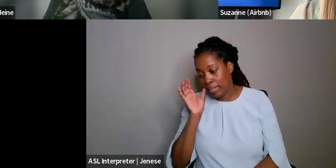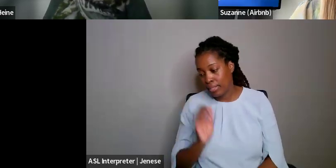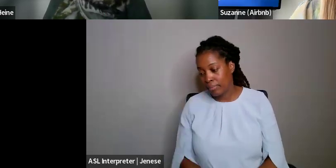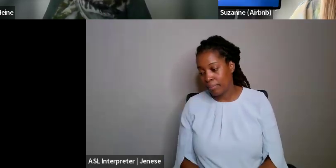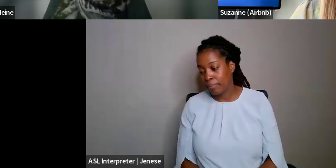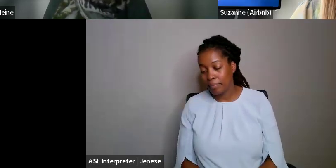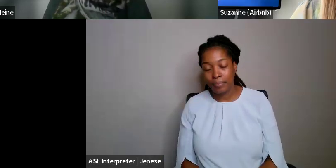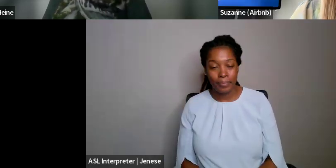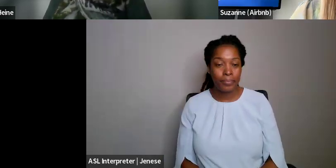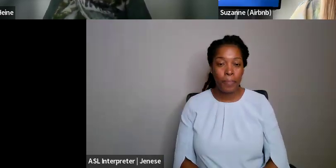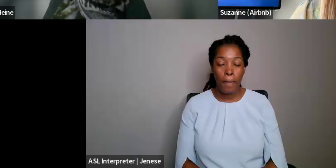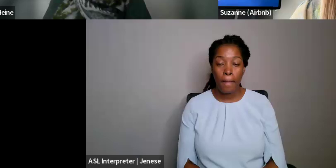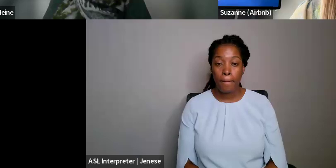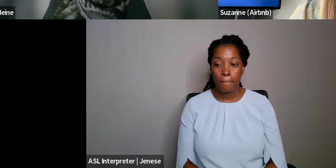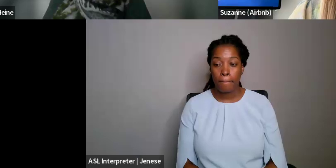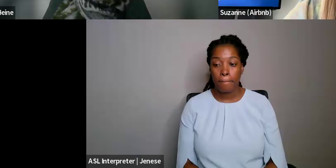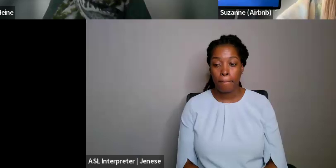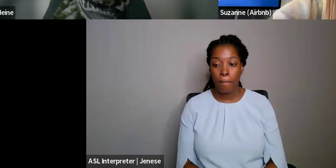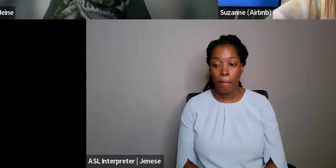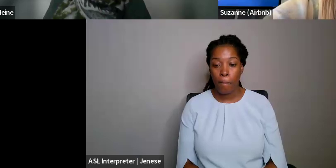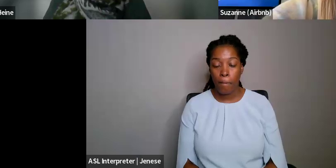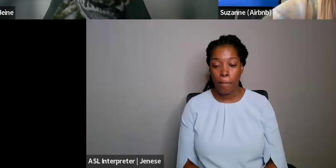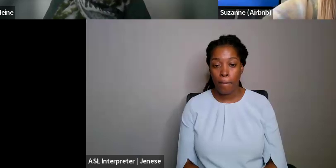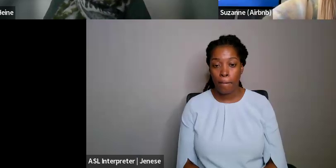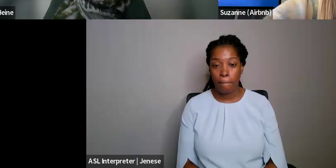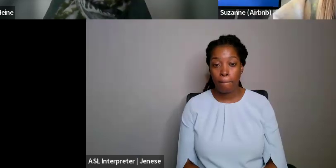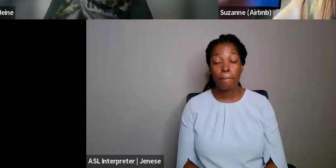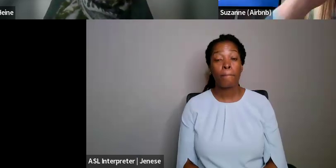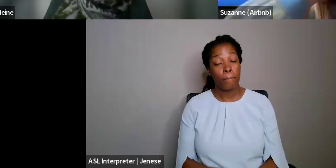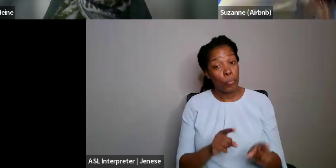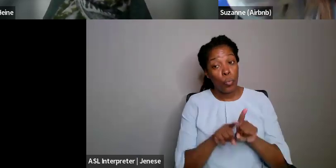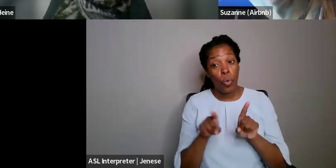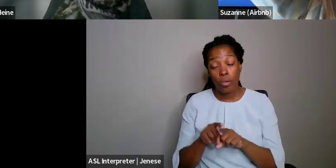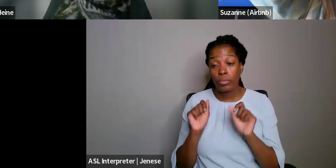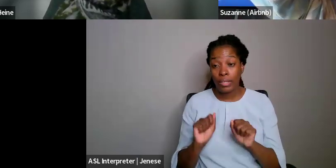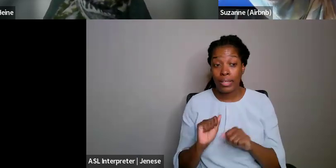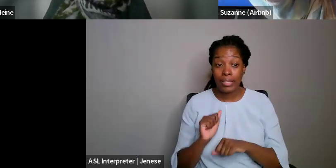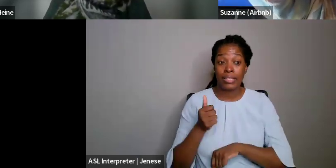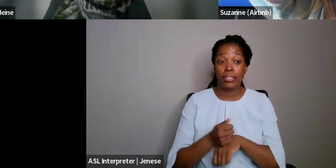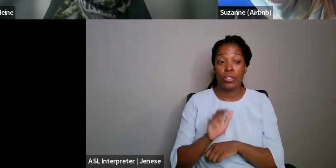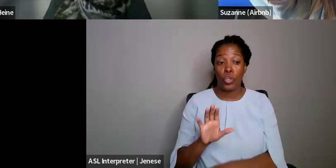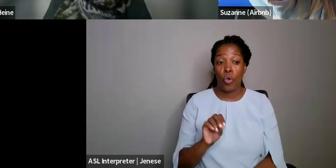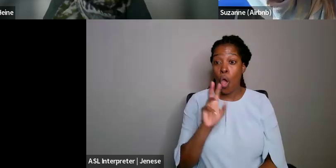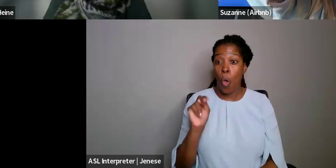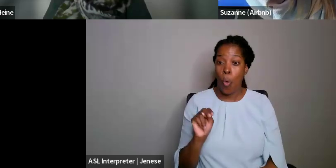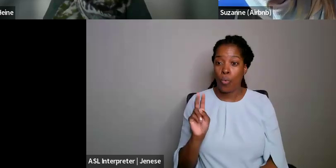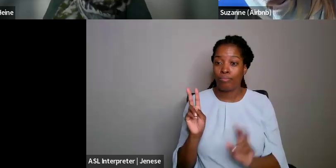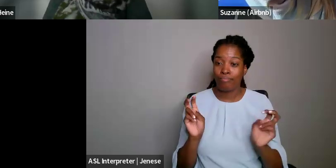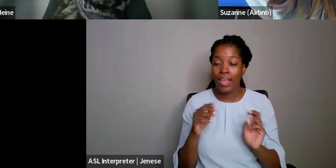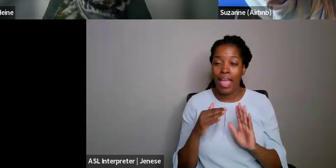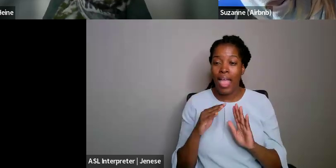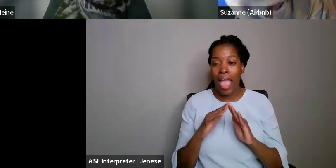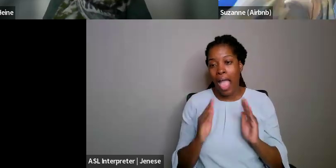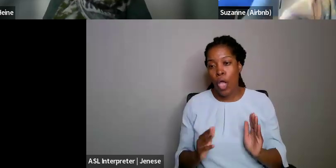and then you can also set your own house rules, which is really lovely.